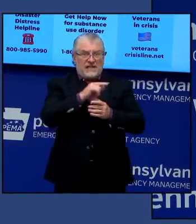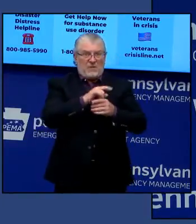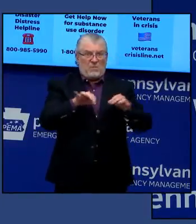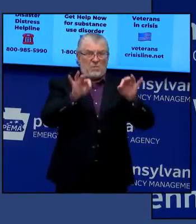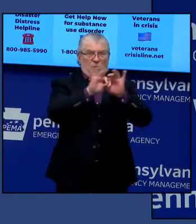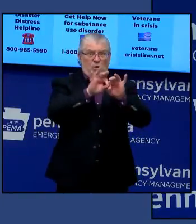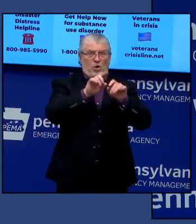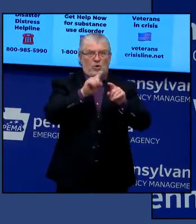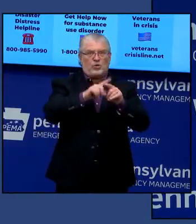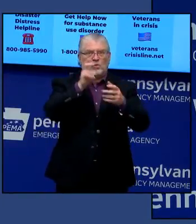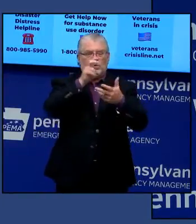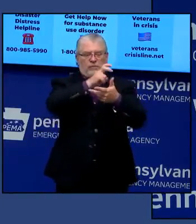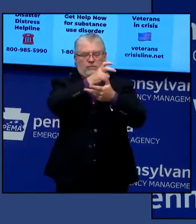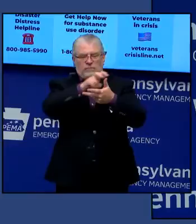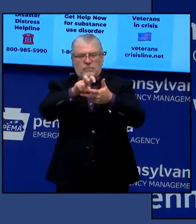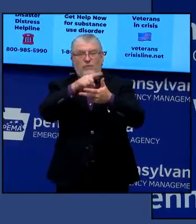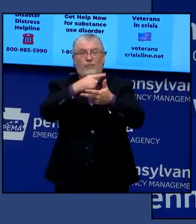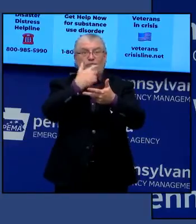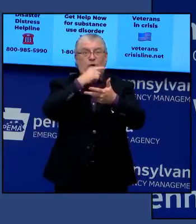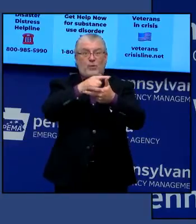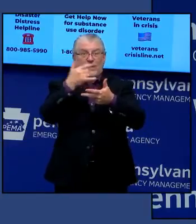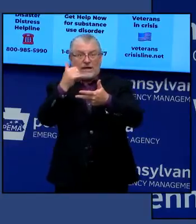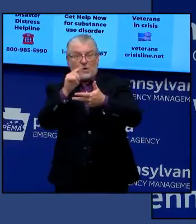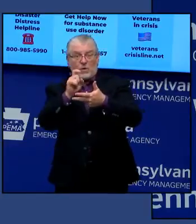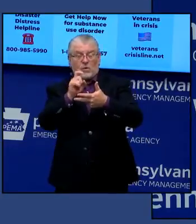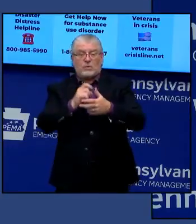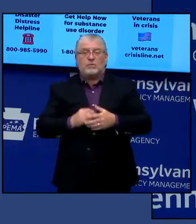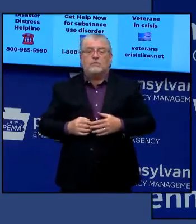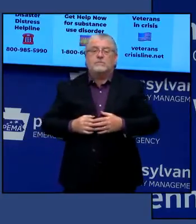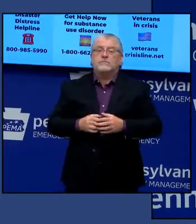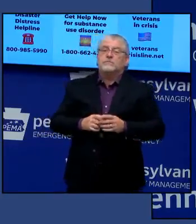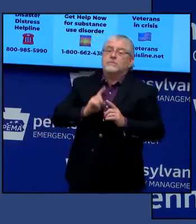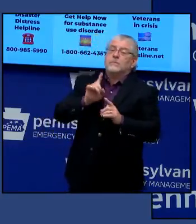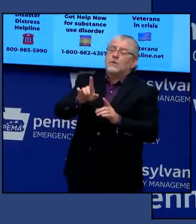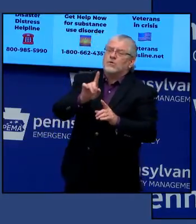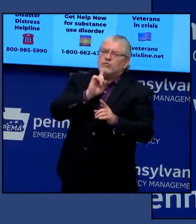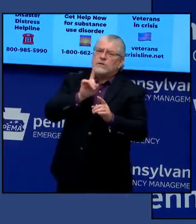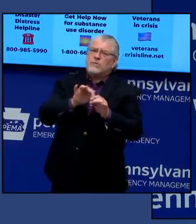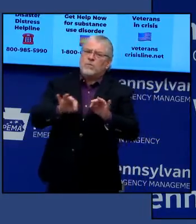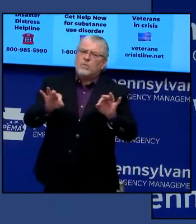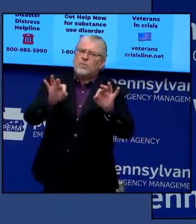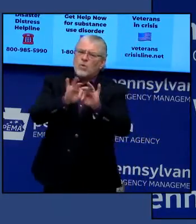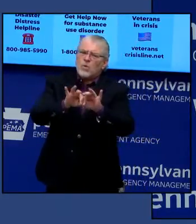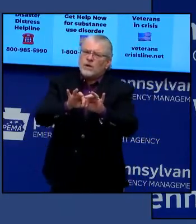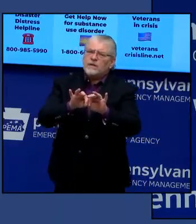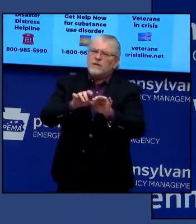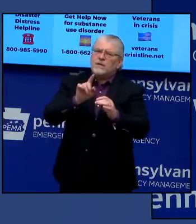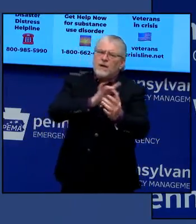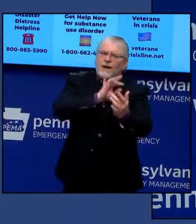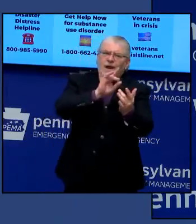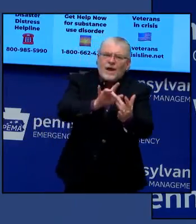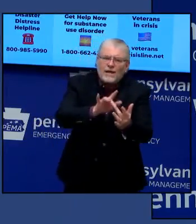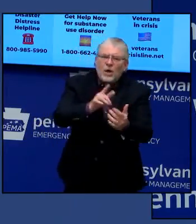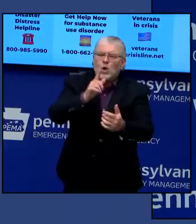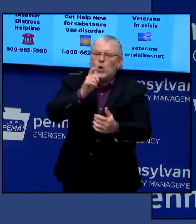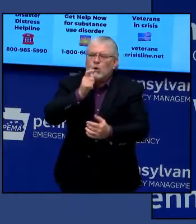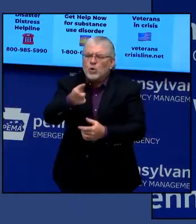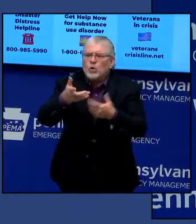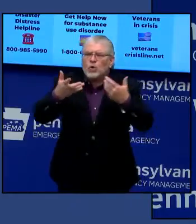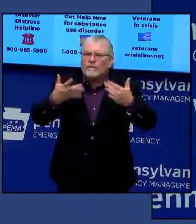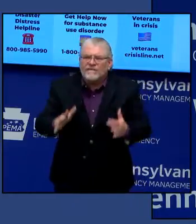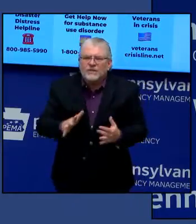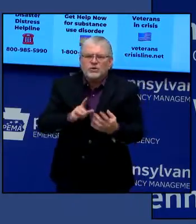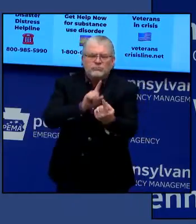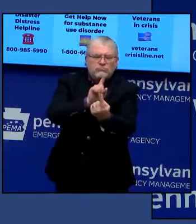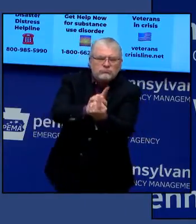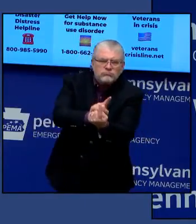investigations, then contact tracing and quarantining the contacts, all of that will be very, very important. We're developing those plans as we speak. They should be ready